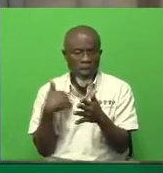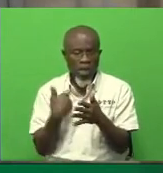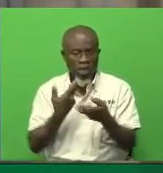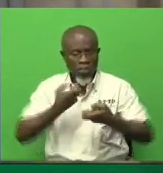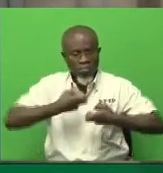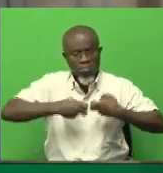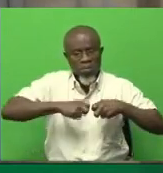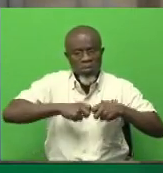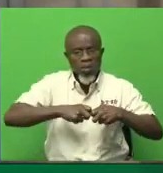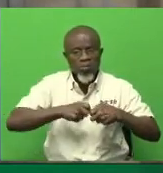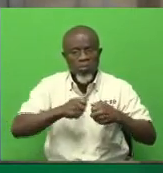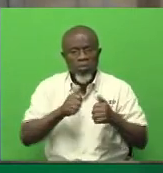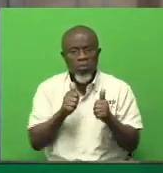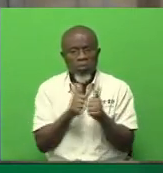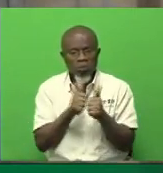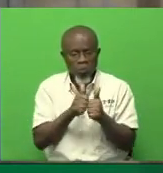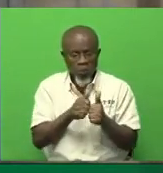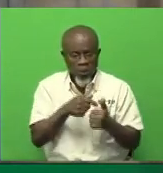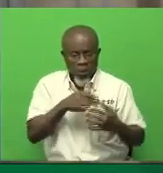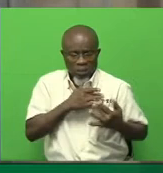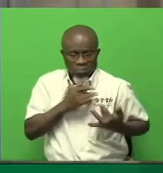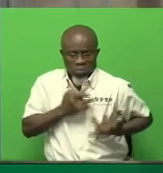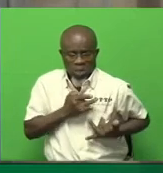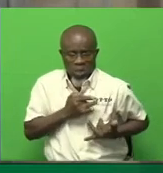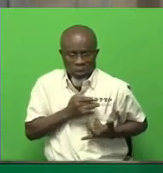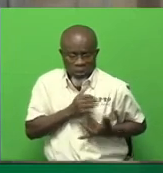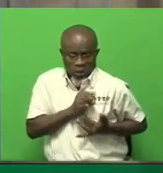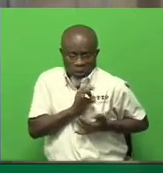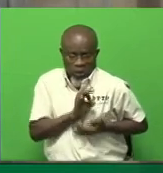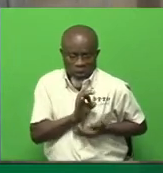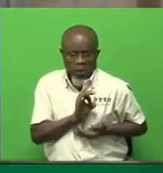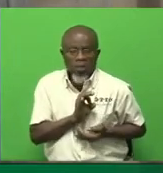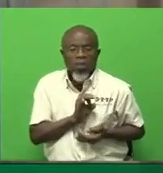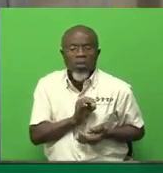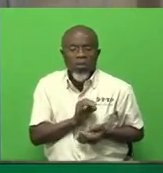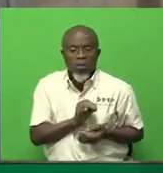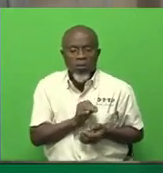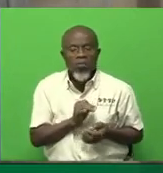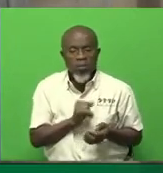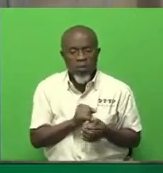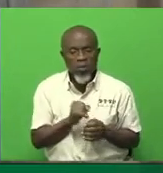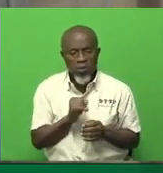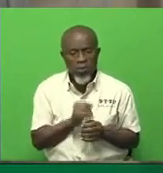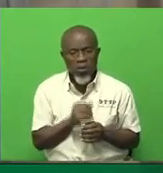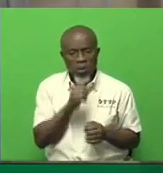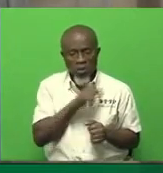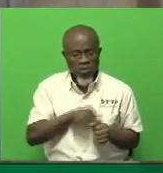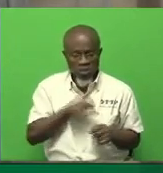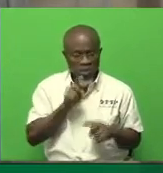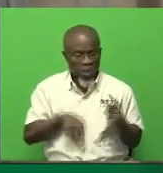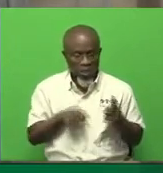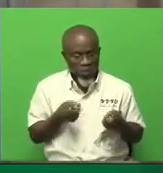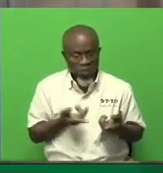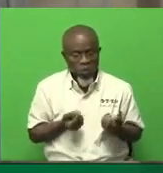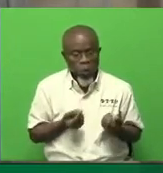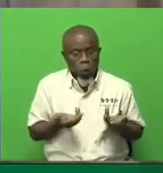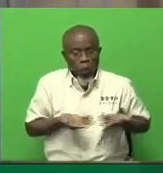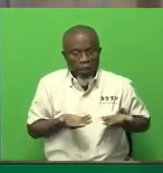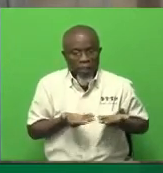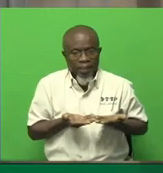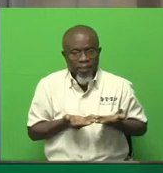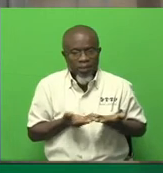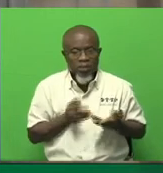a condition where there is a hole in the heart of the two upper chambers the surgery could not be performed at Trinidad and